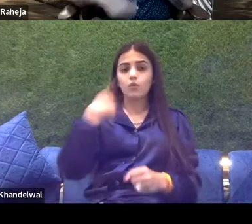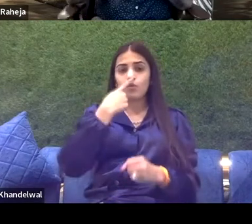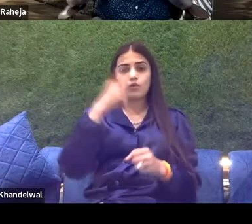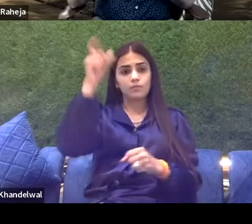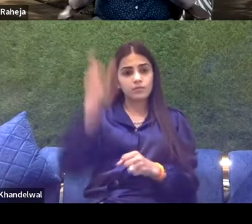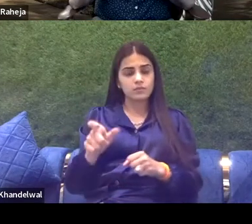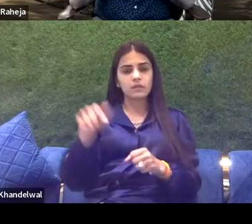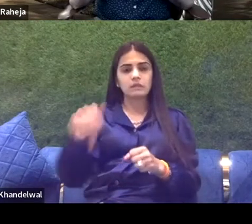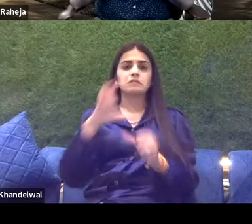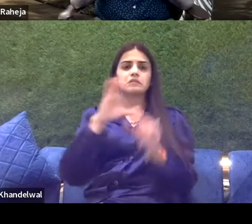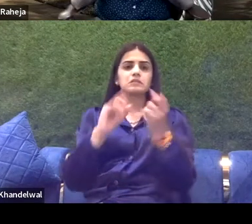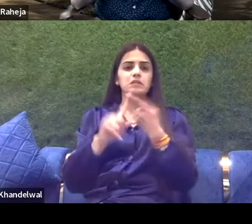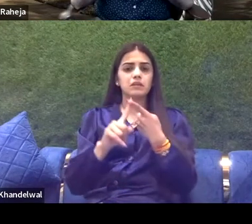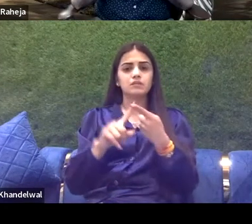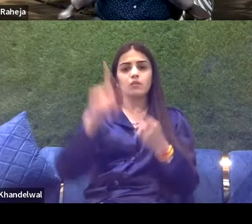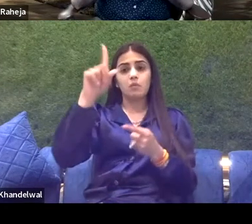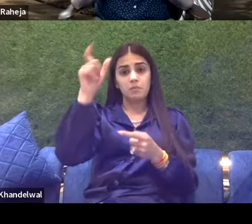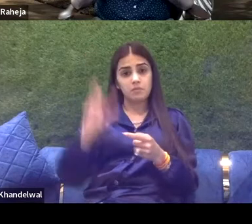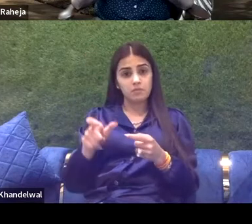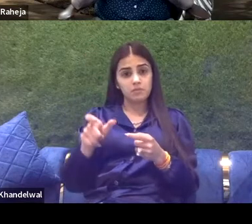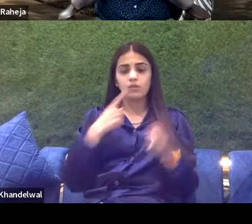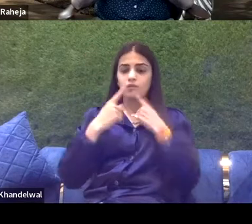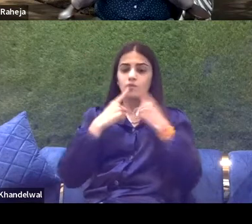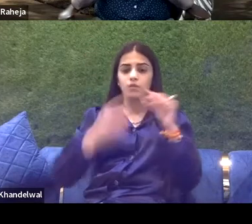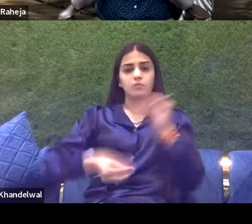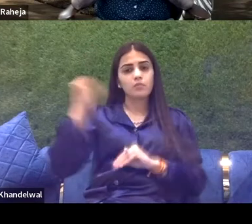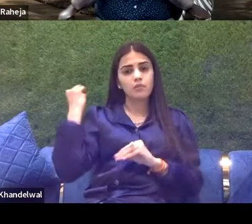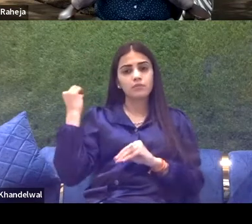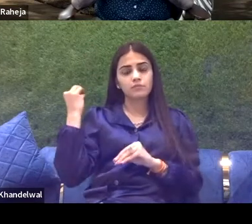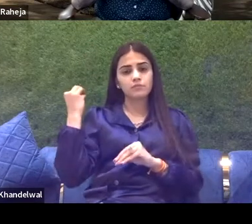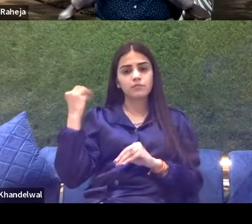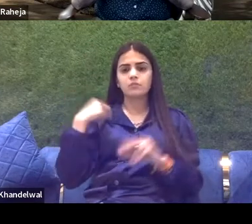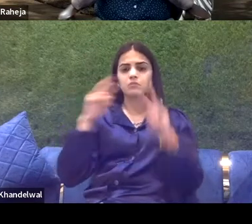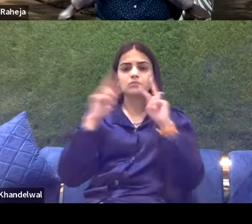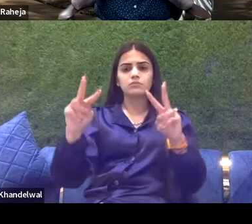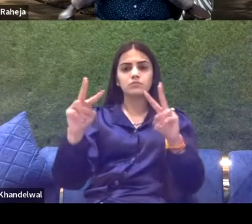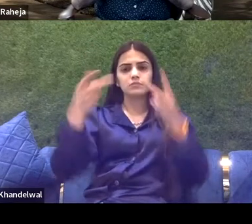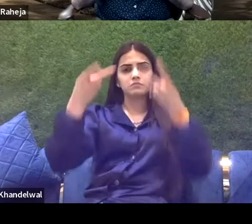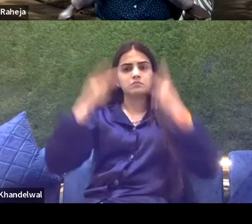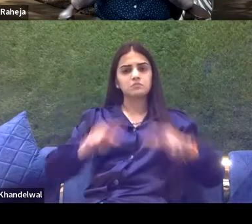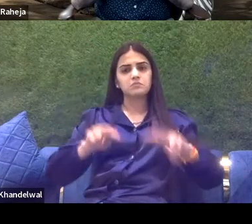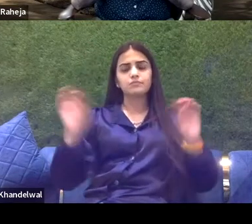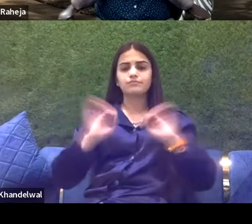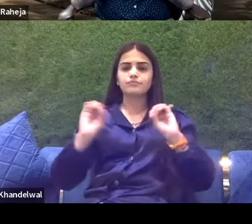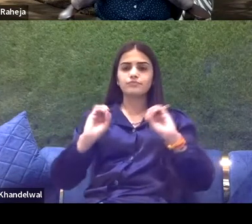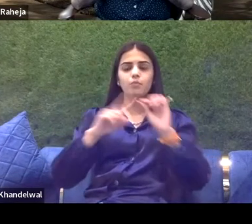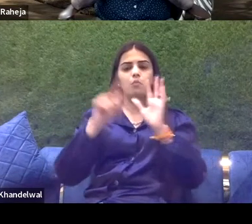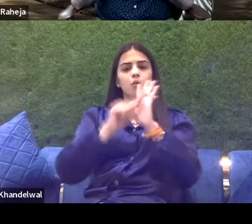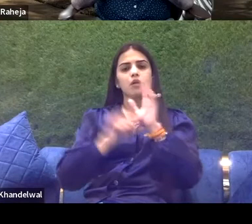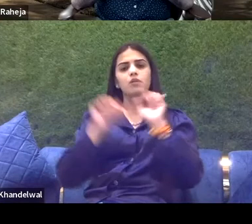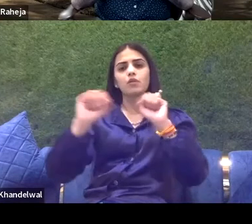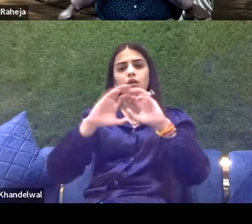is the case? Because everybody talks about this as something that needs to be done, but we don't see that reflected in the work of the political class.